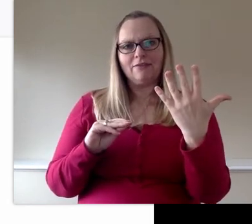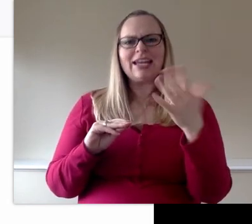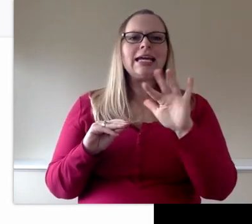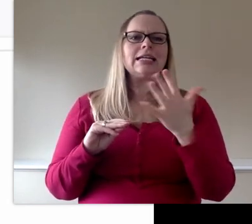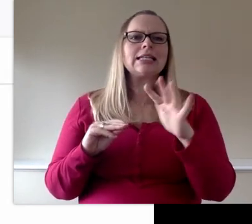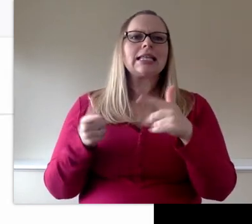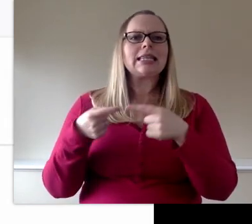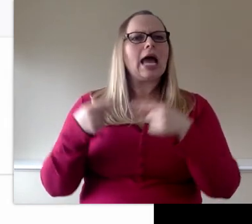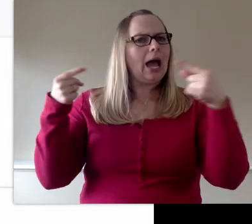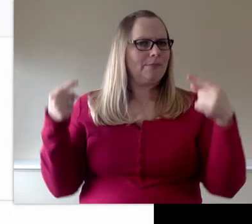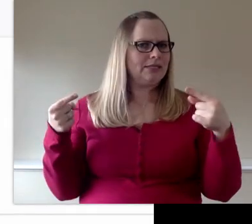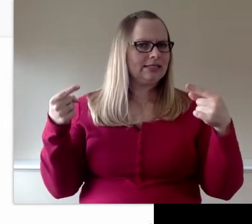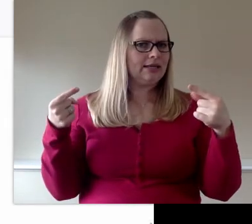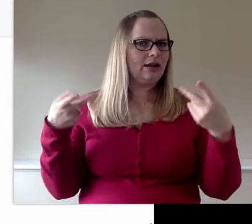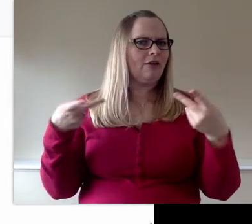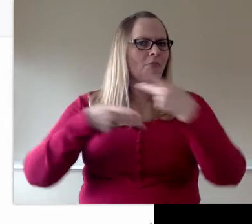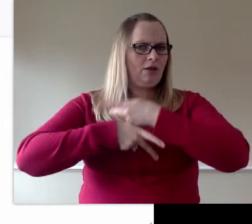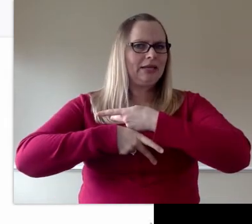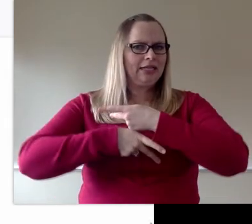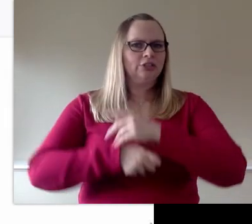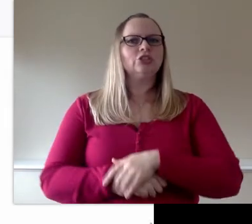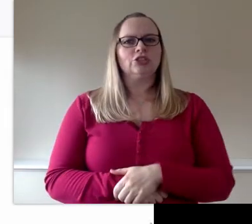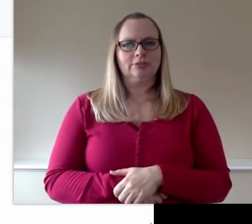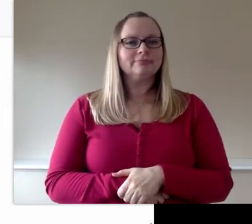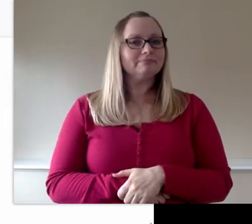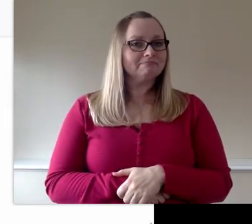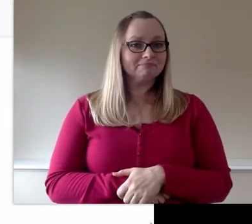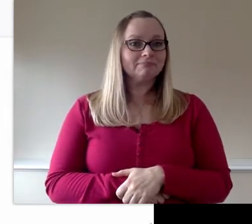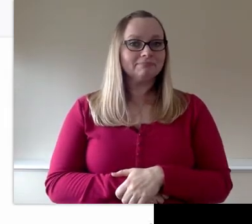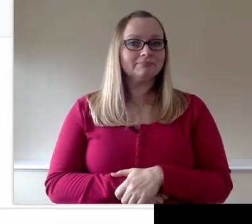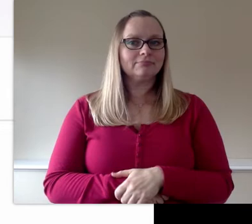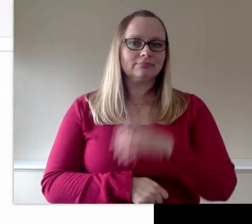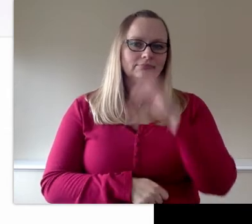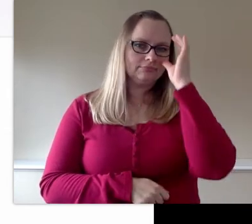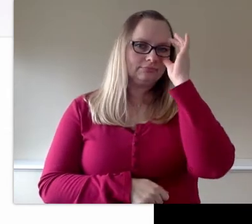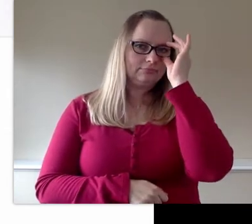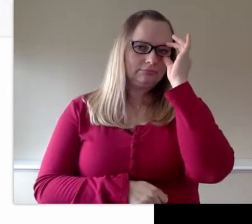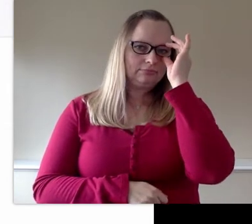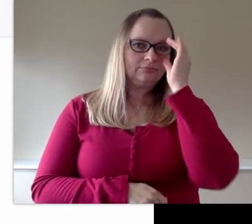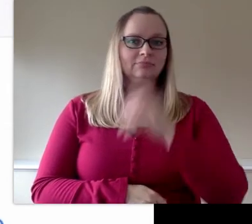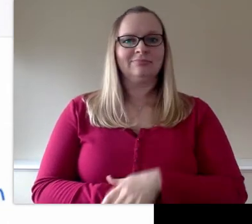opposite of the multiplication facts that we had above.